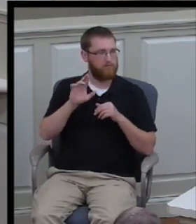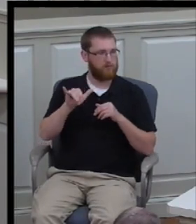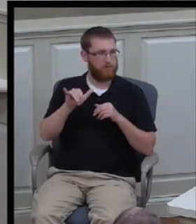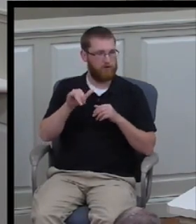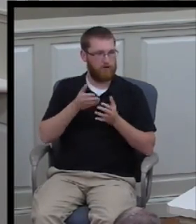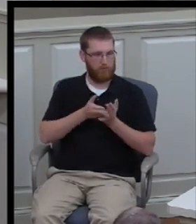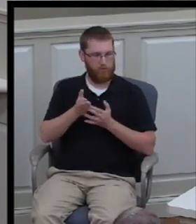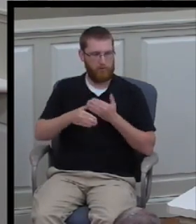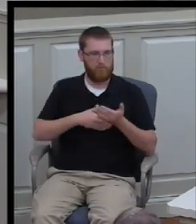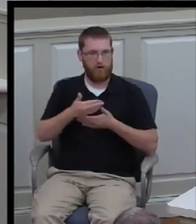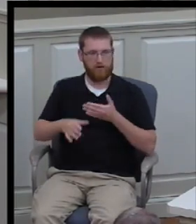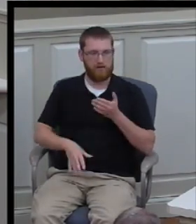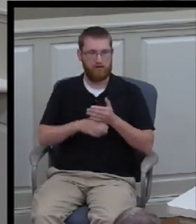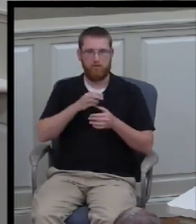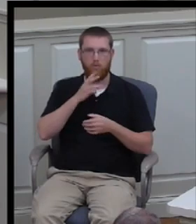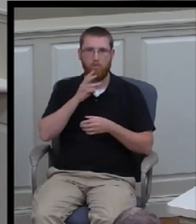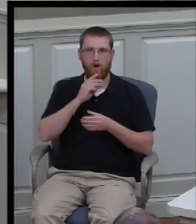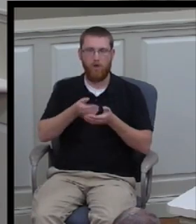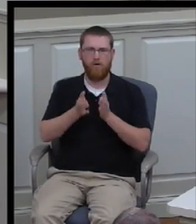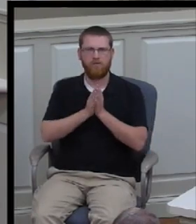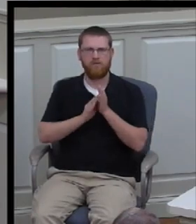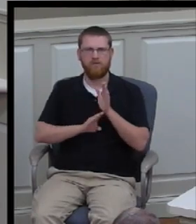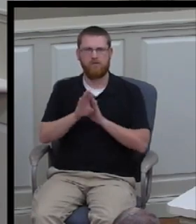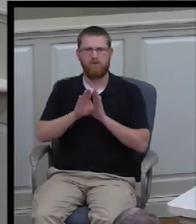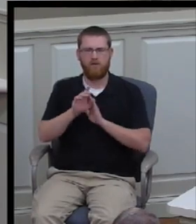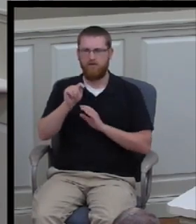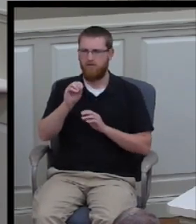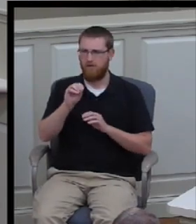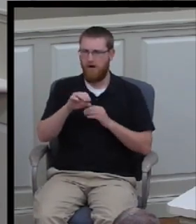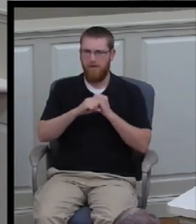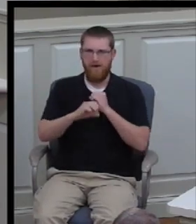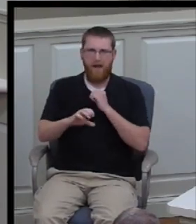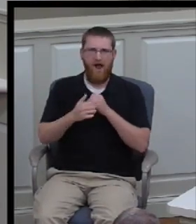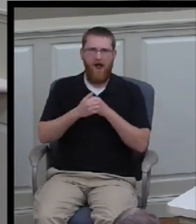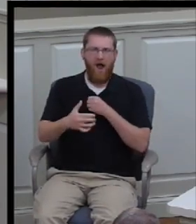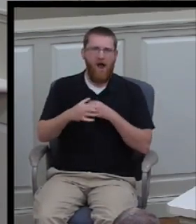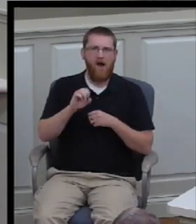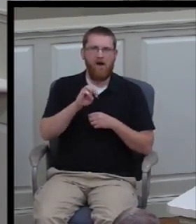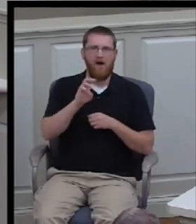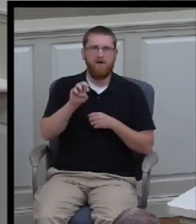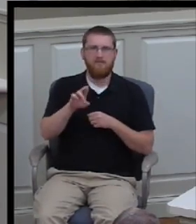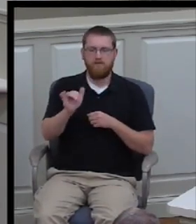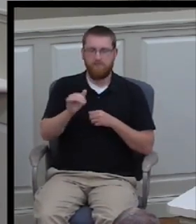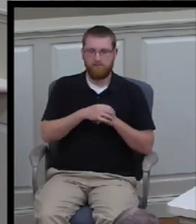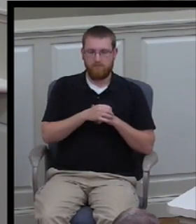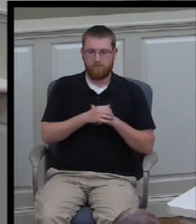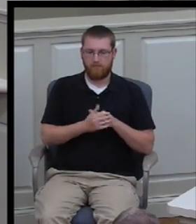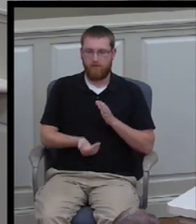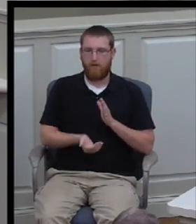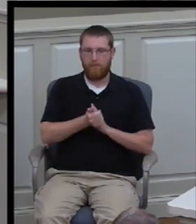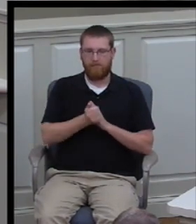in addition to the water, a request is developed to consider expanding the sewer. What you have in front of you is a amendment